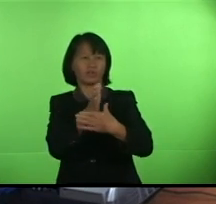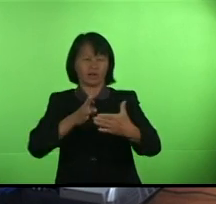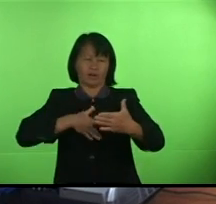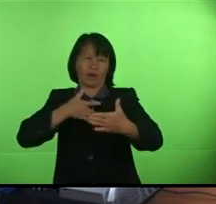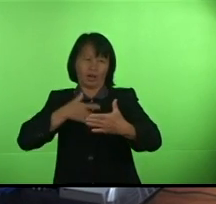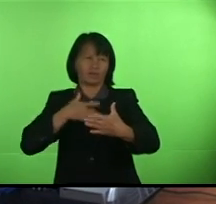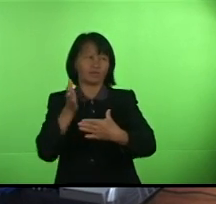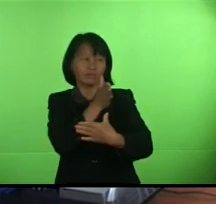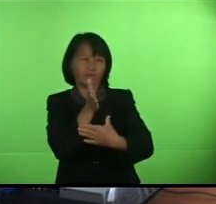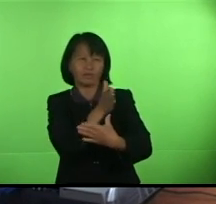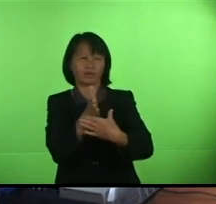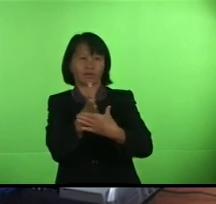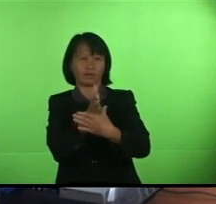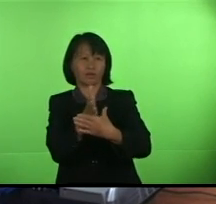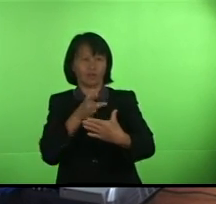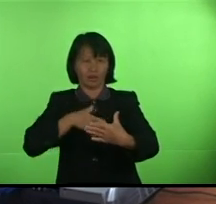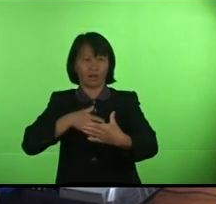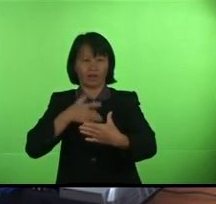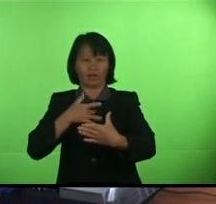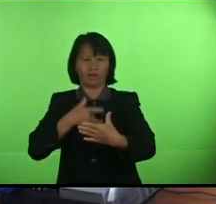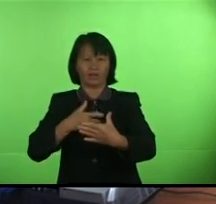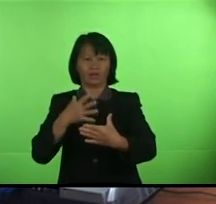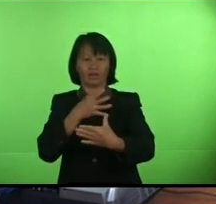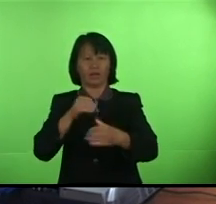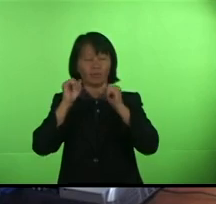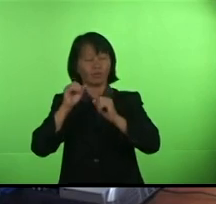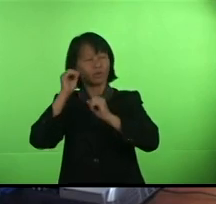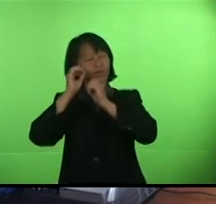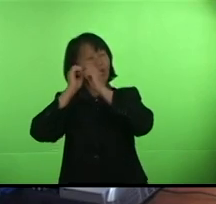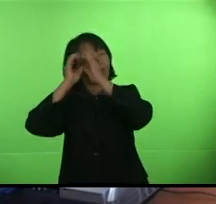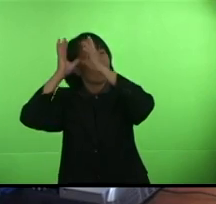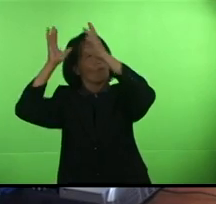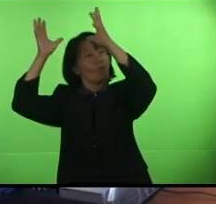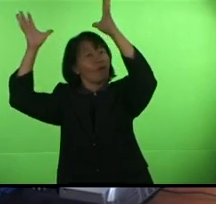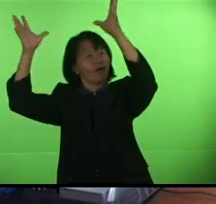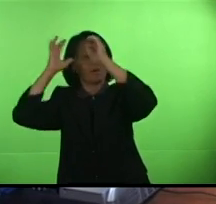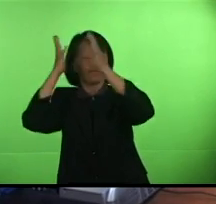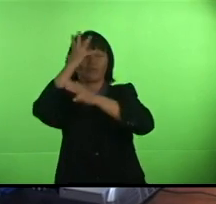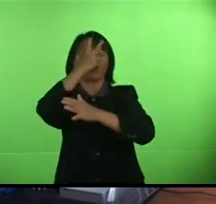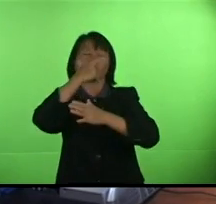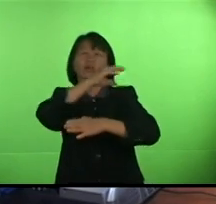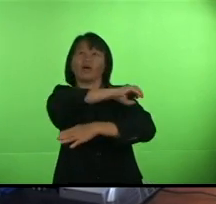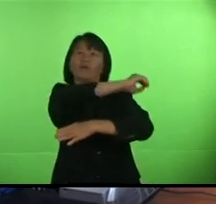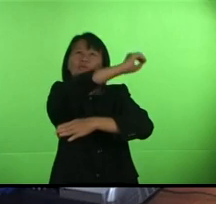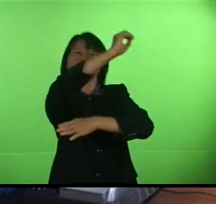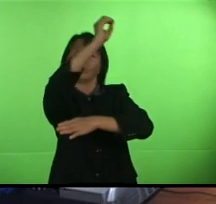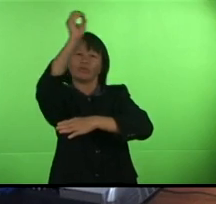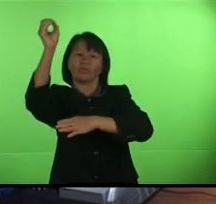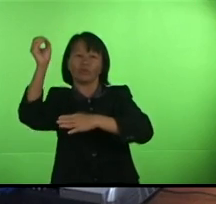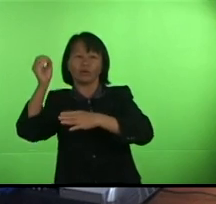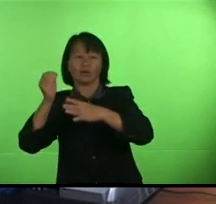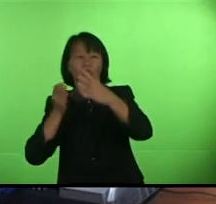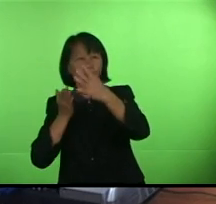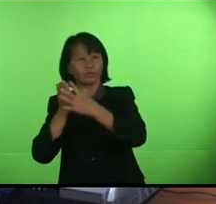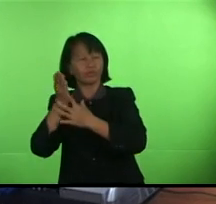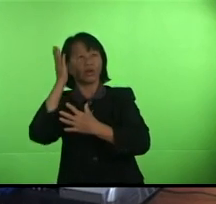experience felt by the writer. And you are able to visualize the beautiful